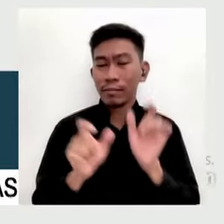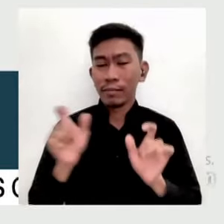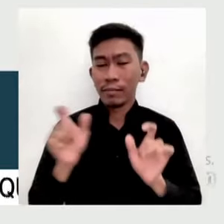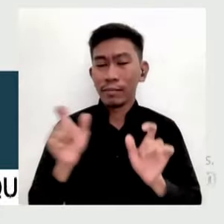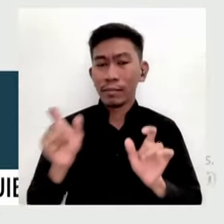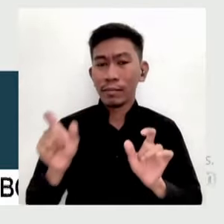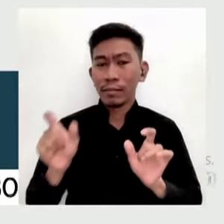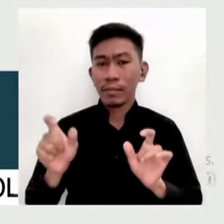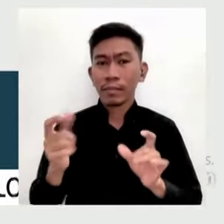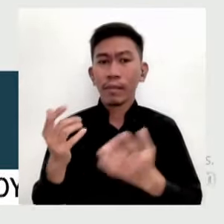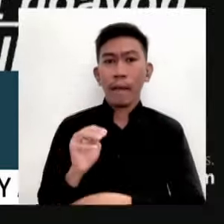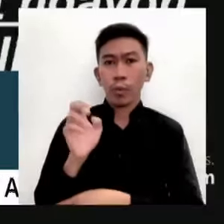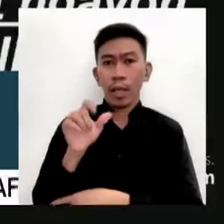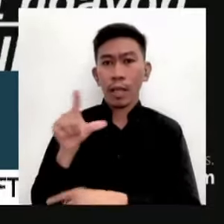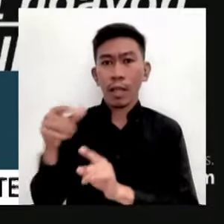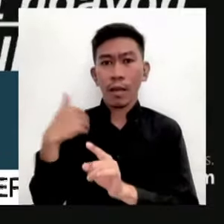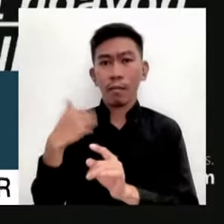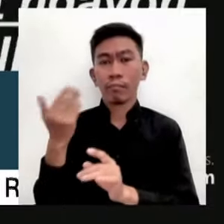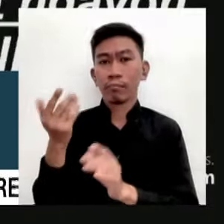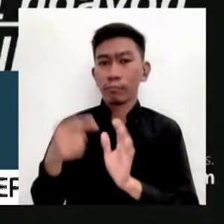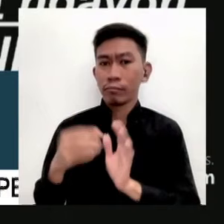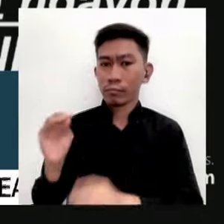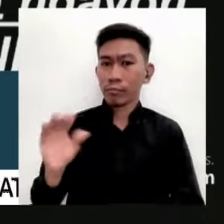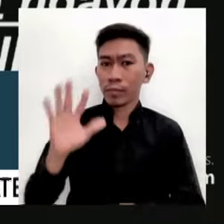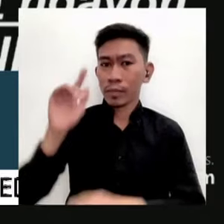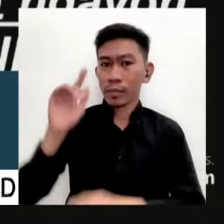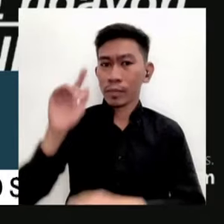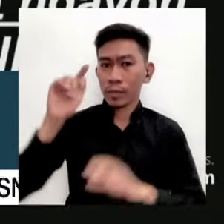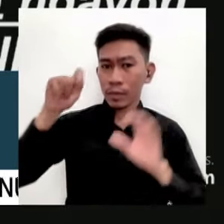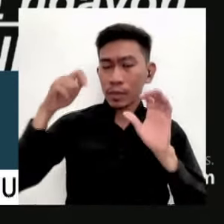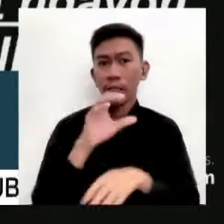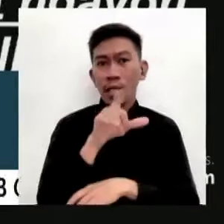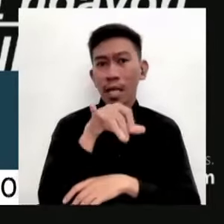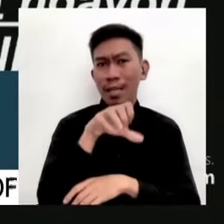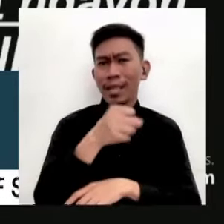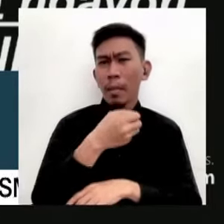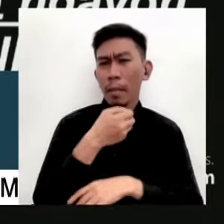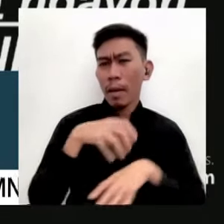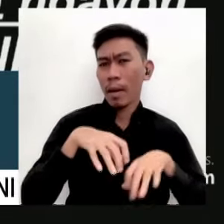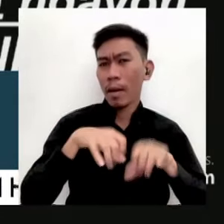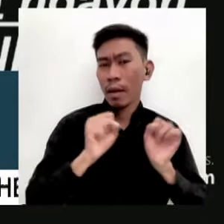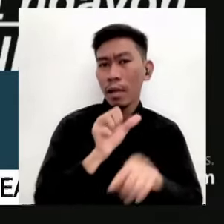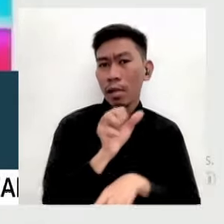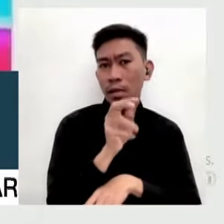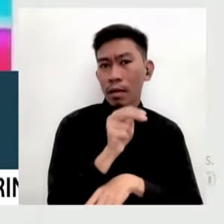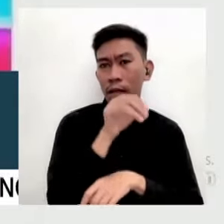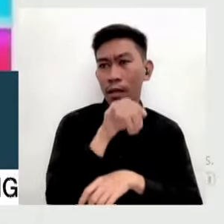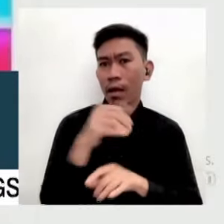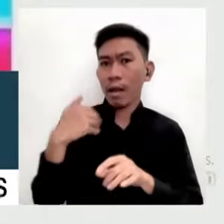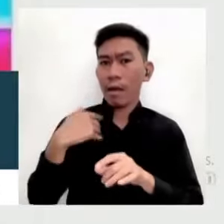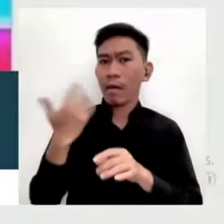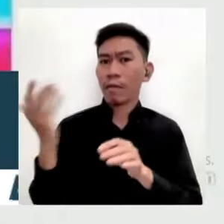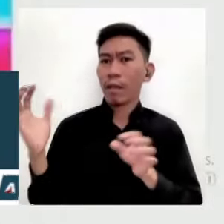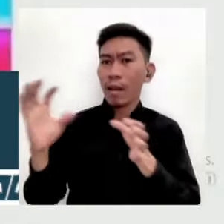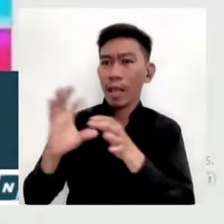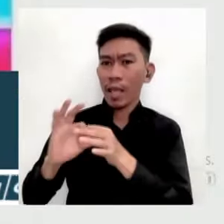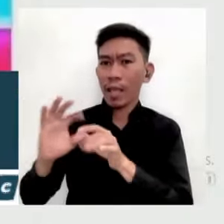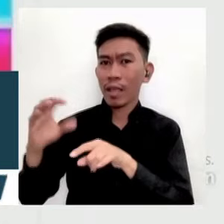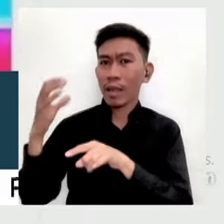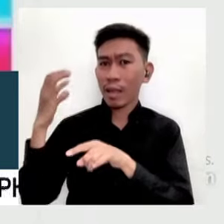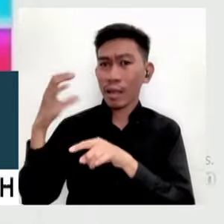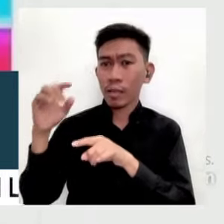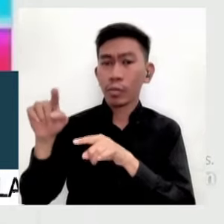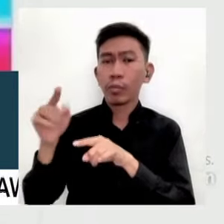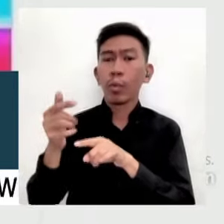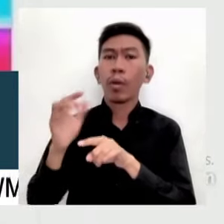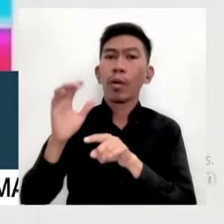panel, SMNI anchor Jeffrey K. Eric Celis linked a cousin of the president to the communist group. Manuel also showed an online post